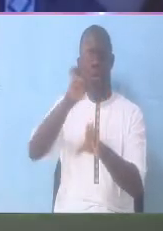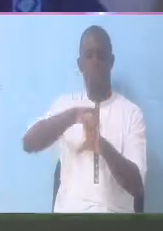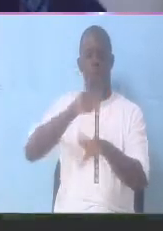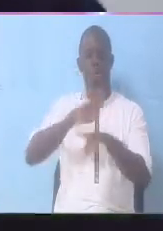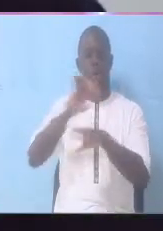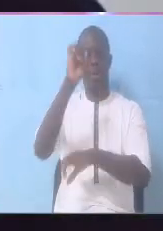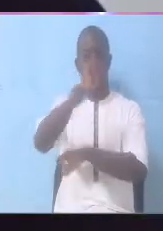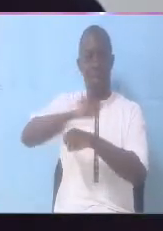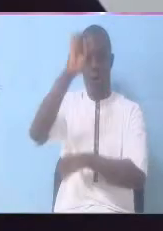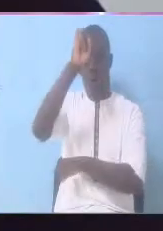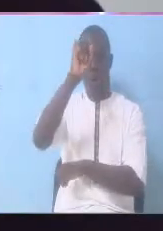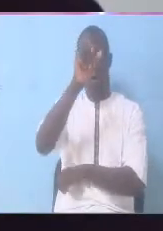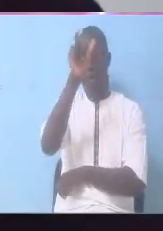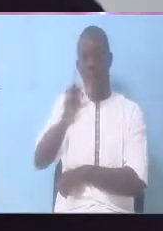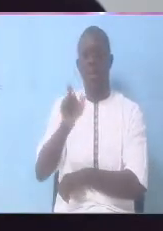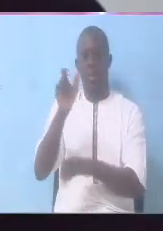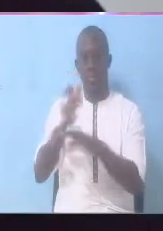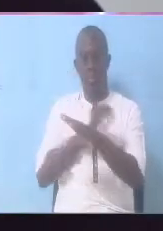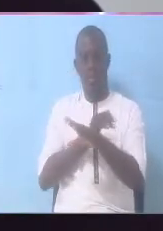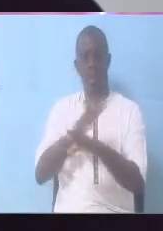it? Yes, sir.